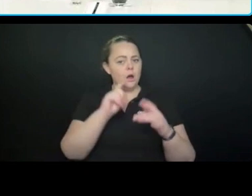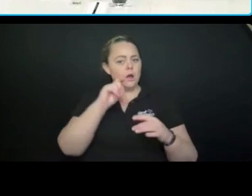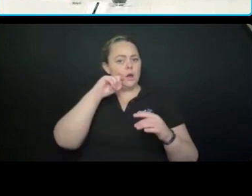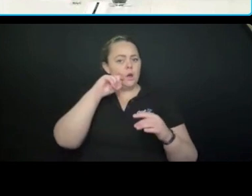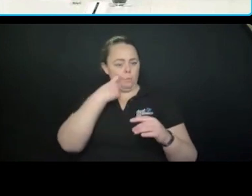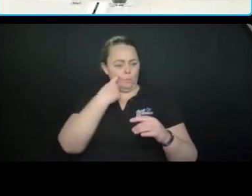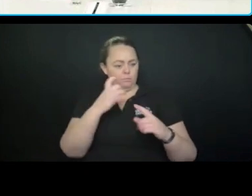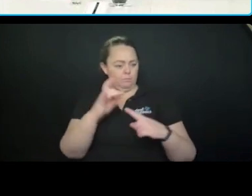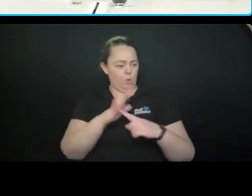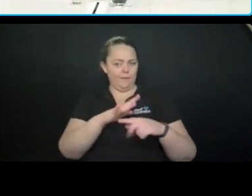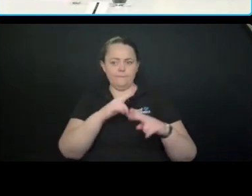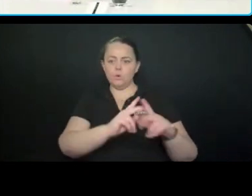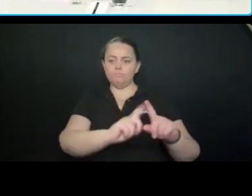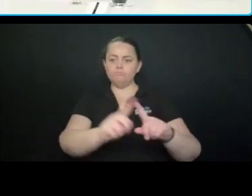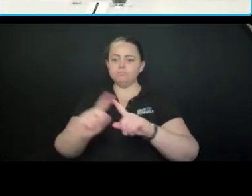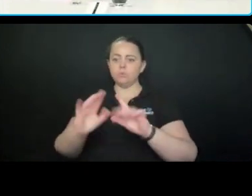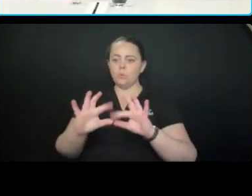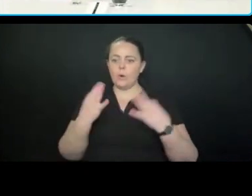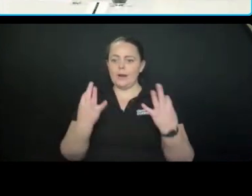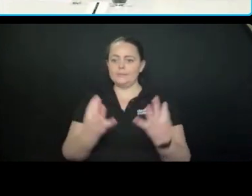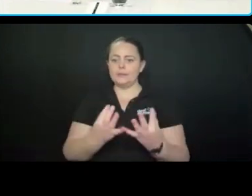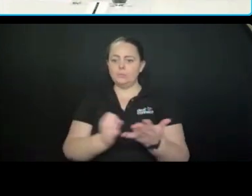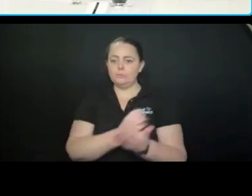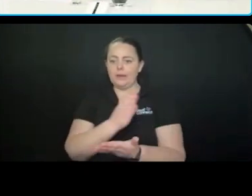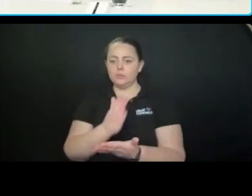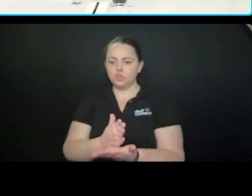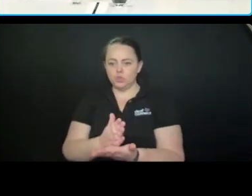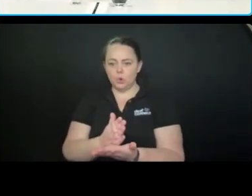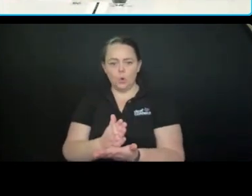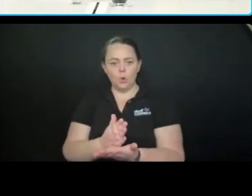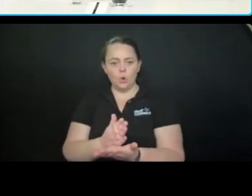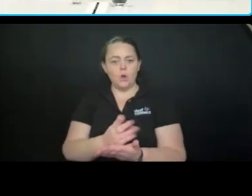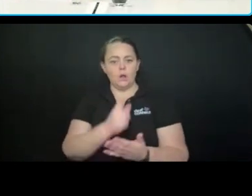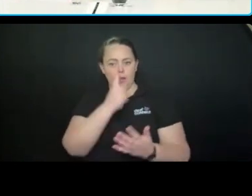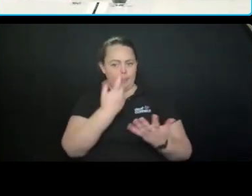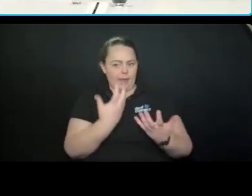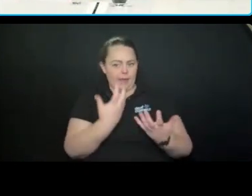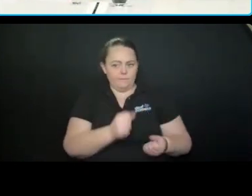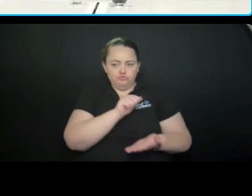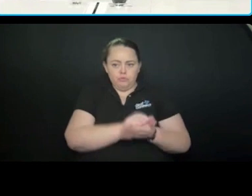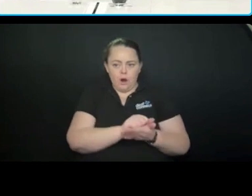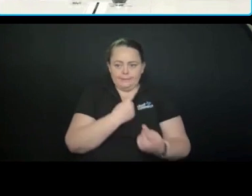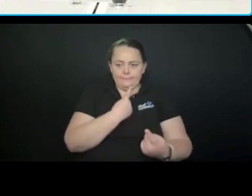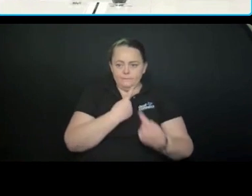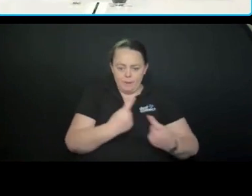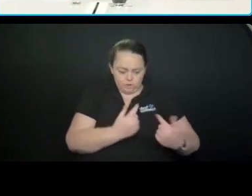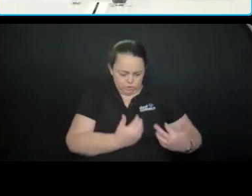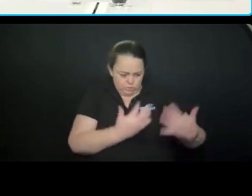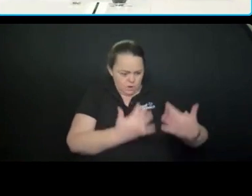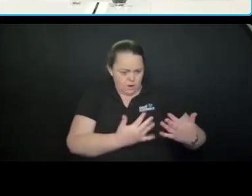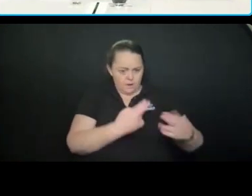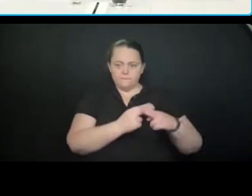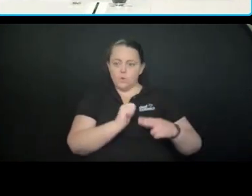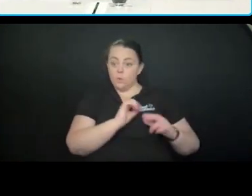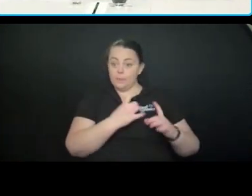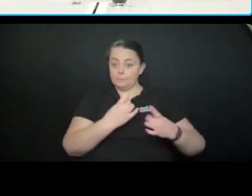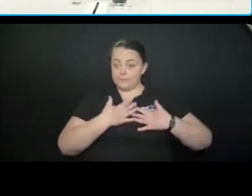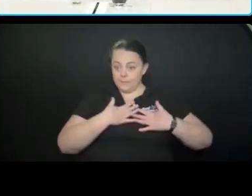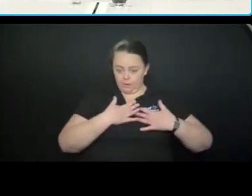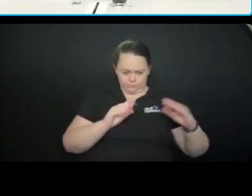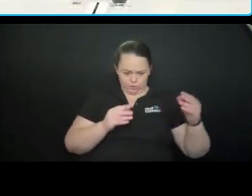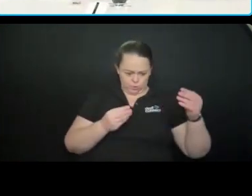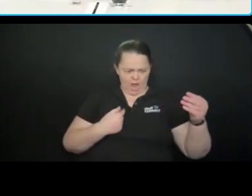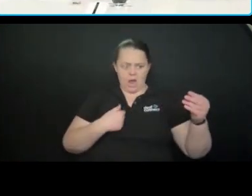providers ensuring that their systems are in place to collect the data that supports their operations for effective quality management and clinical